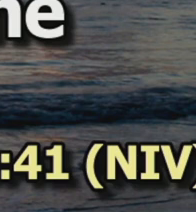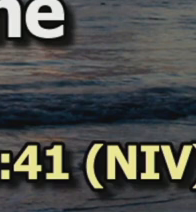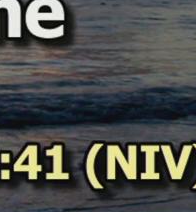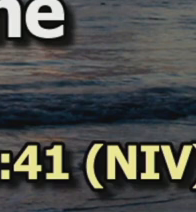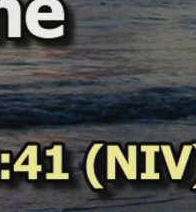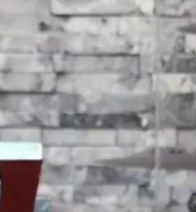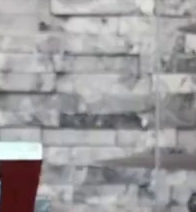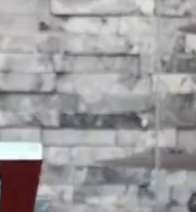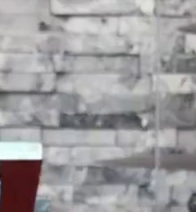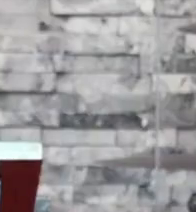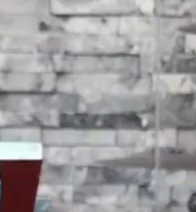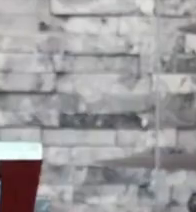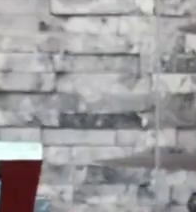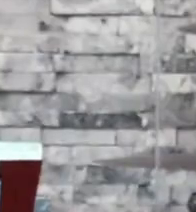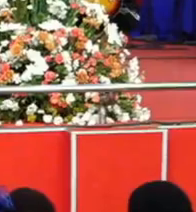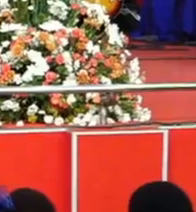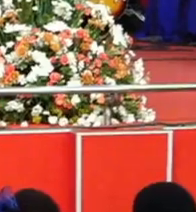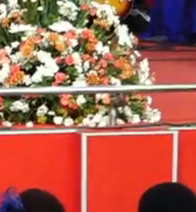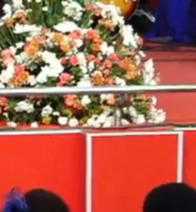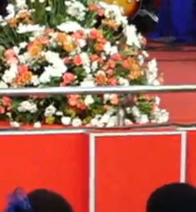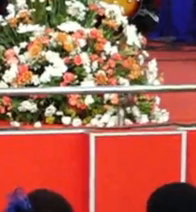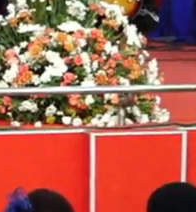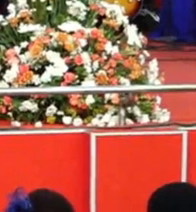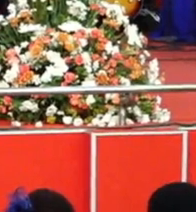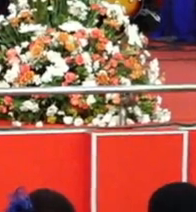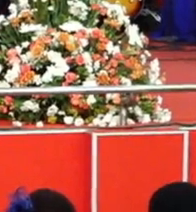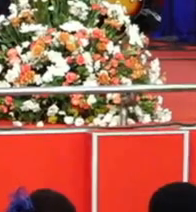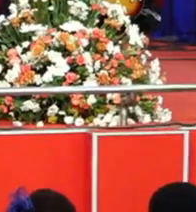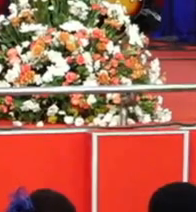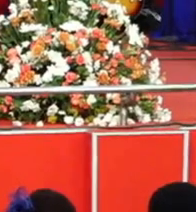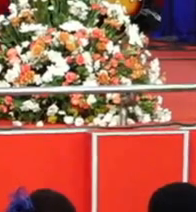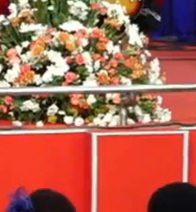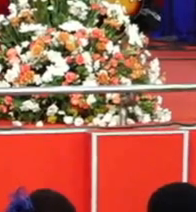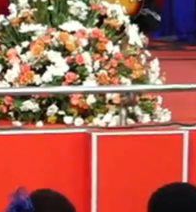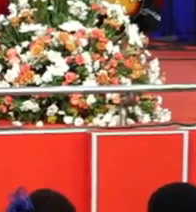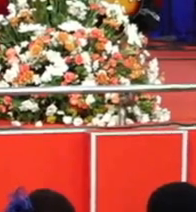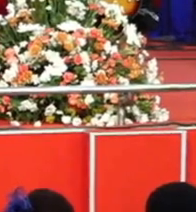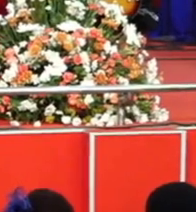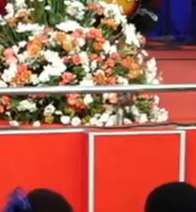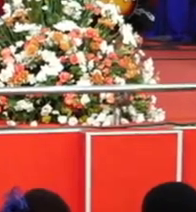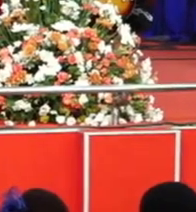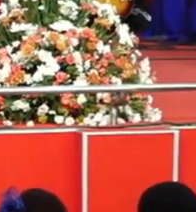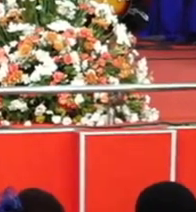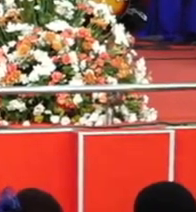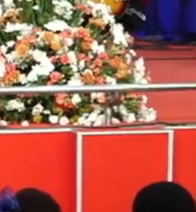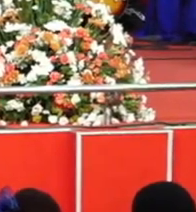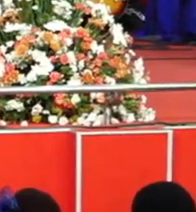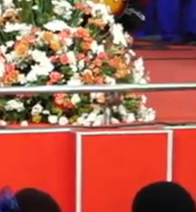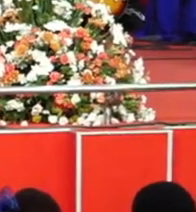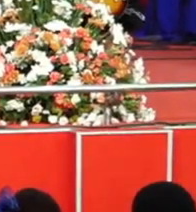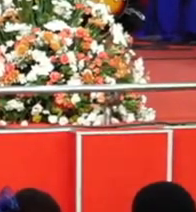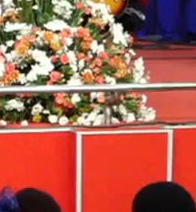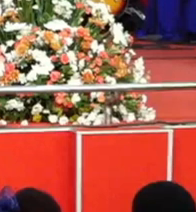limit God to the level of your understanding. Lakini unaweza mzuia kulingana na kiwango chako cha kuelewa. Your perception of God and his ability.